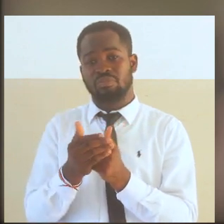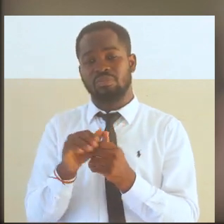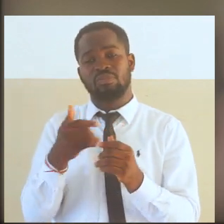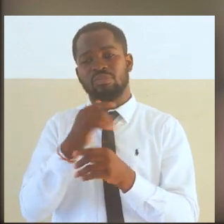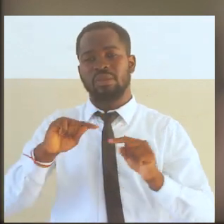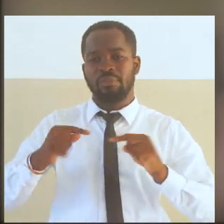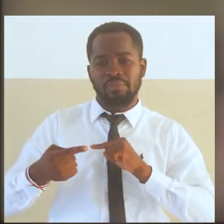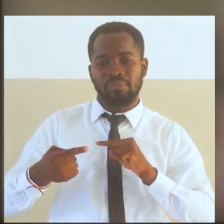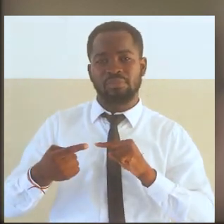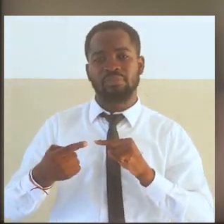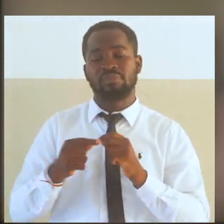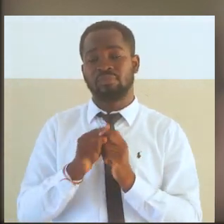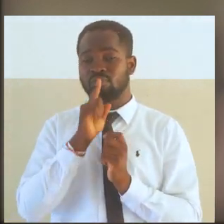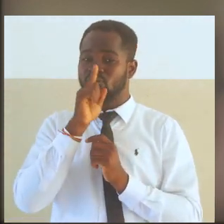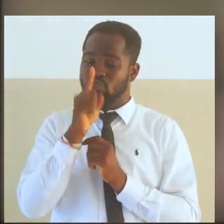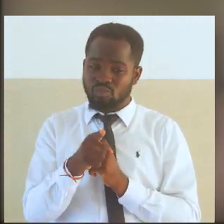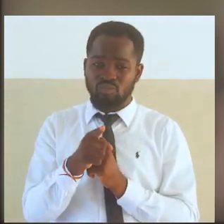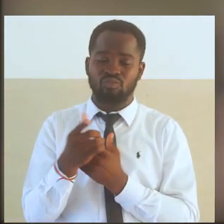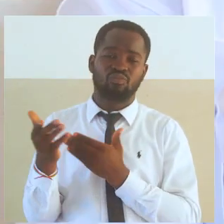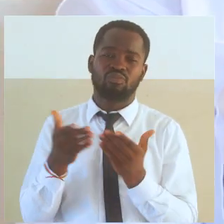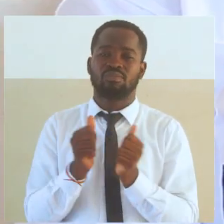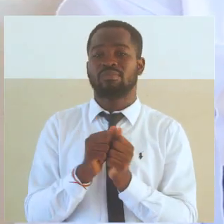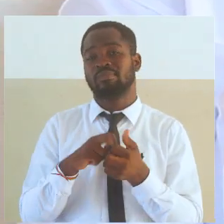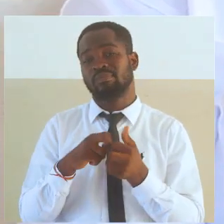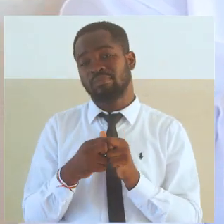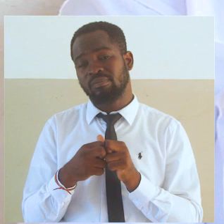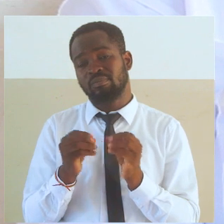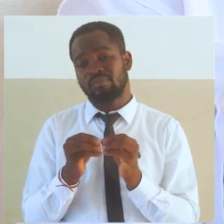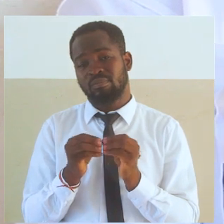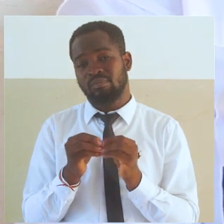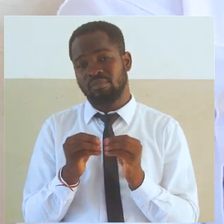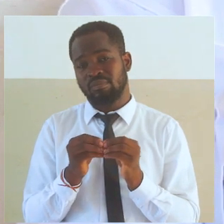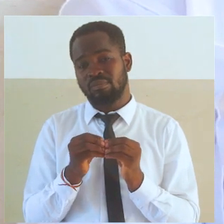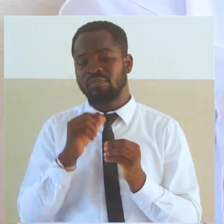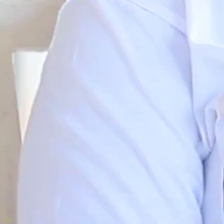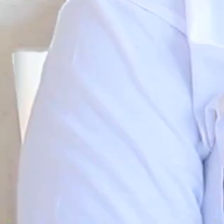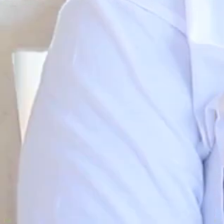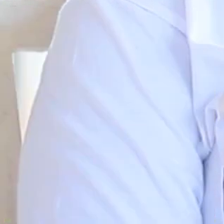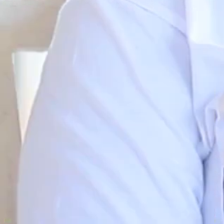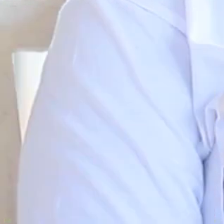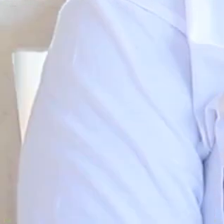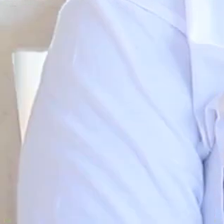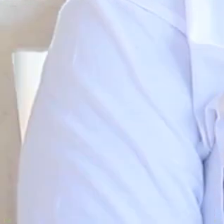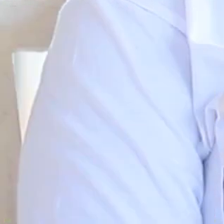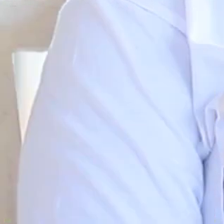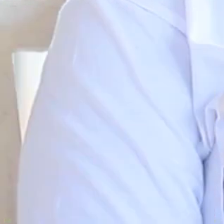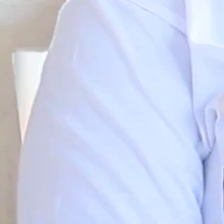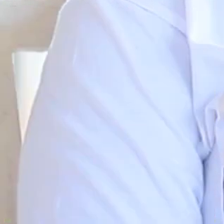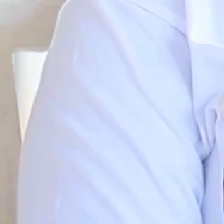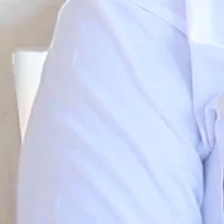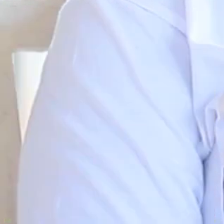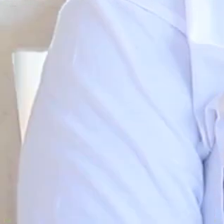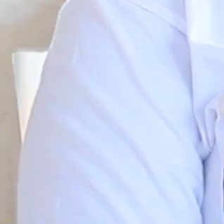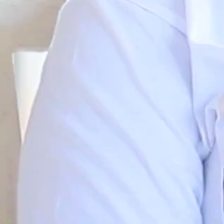pains Dorcas was going through was unbearable. Dr. Mrs. Joyce